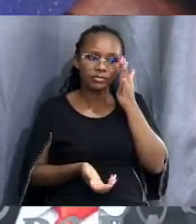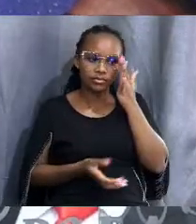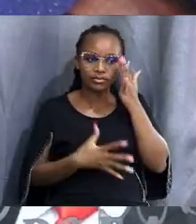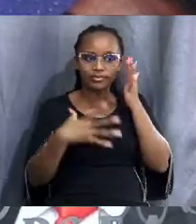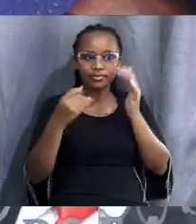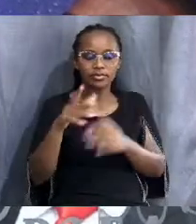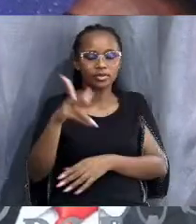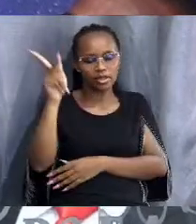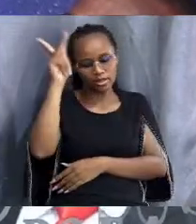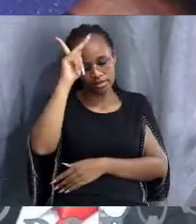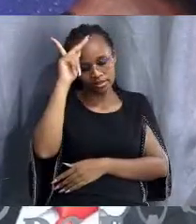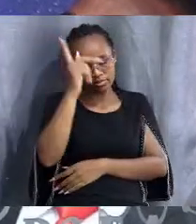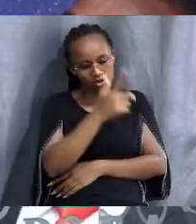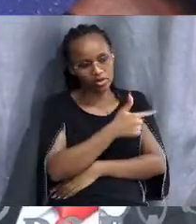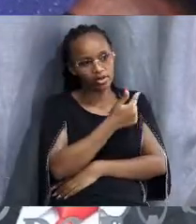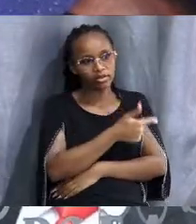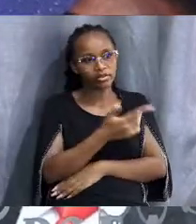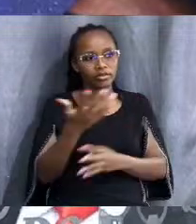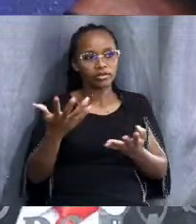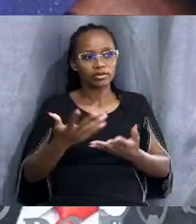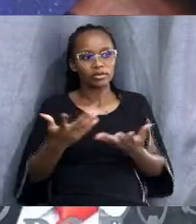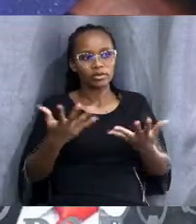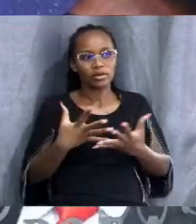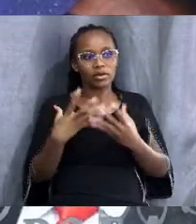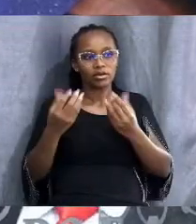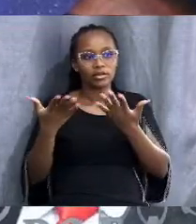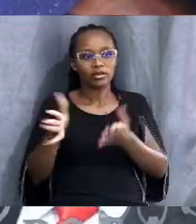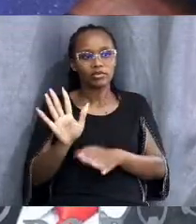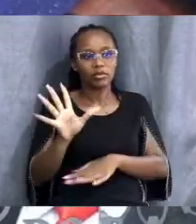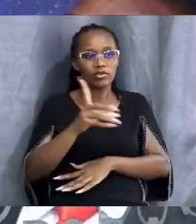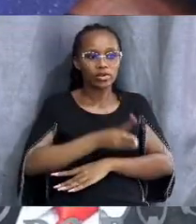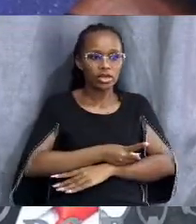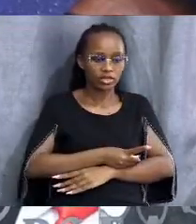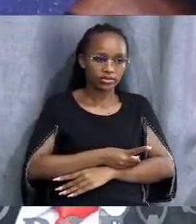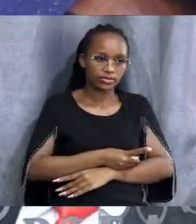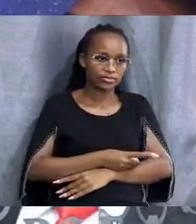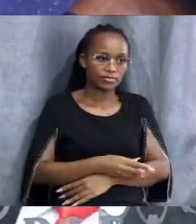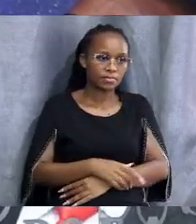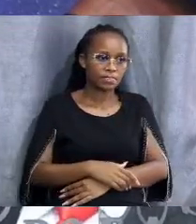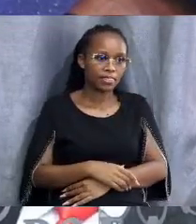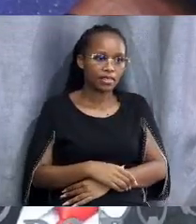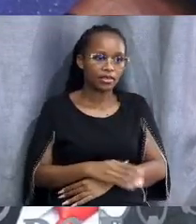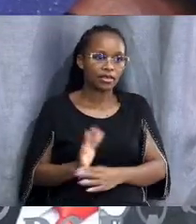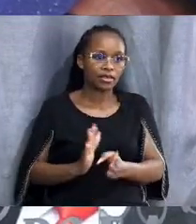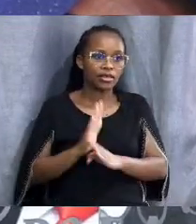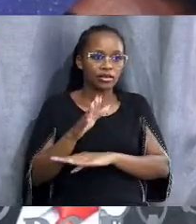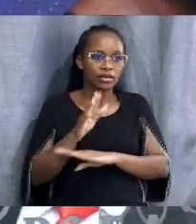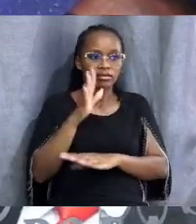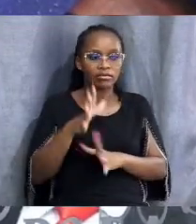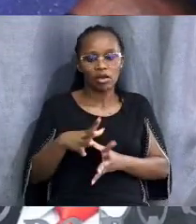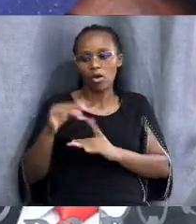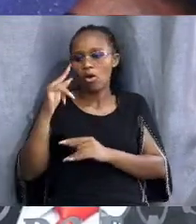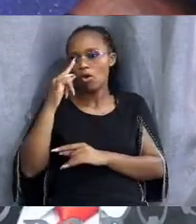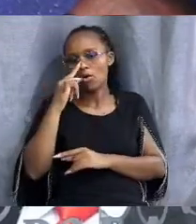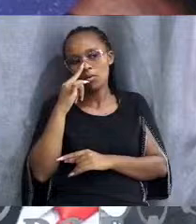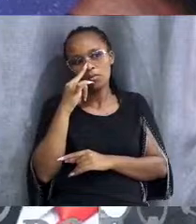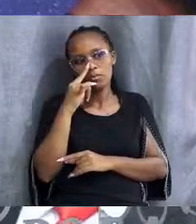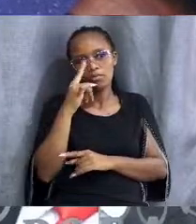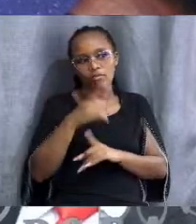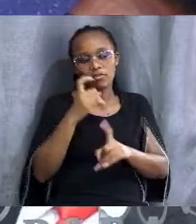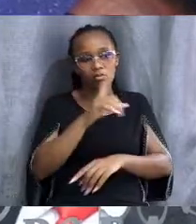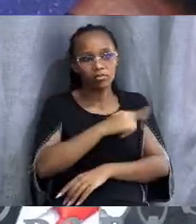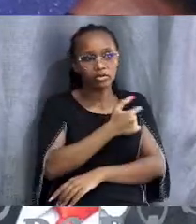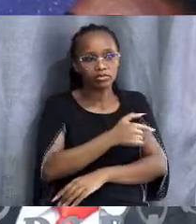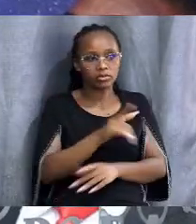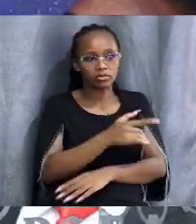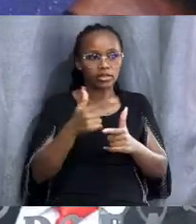to Kiambu River 5 Hospital, where he was admitted for 5 days. After being discharged from hospital,